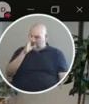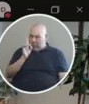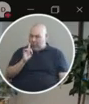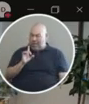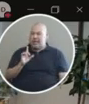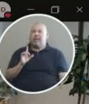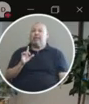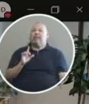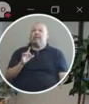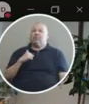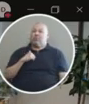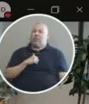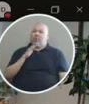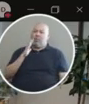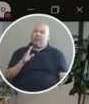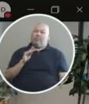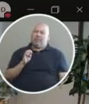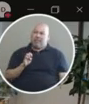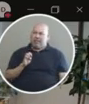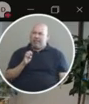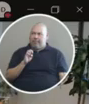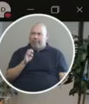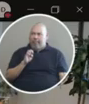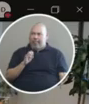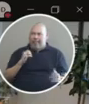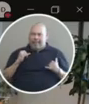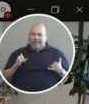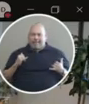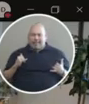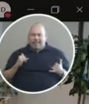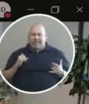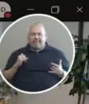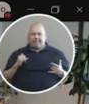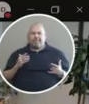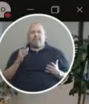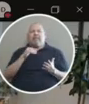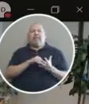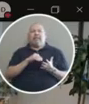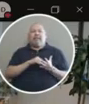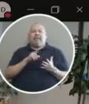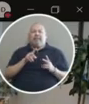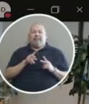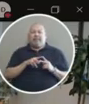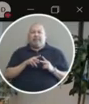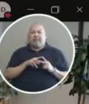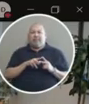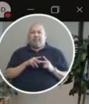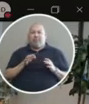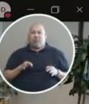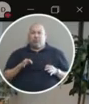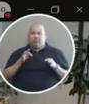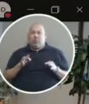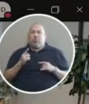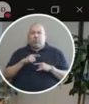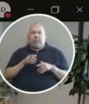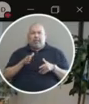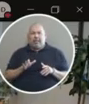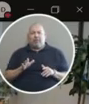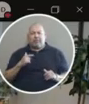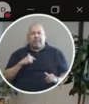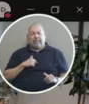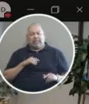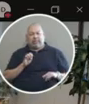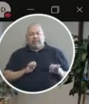we will be at this pandemic. Again, this postponement today allows us